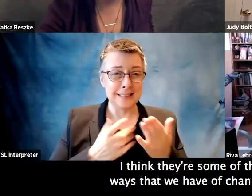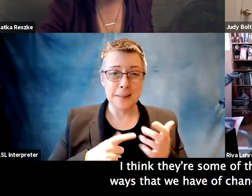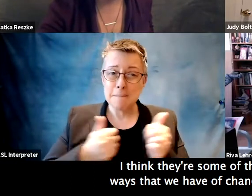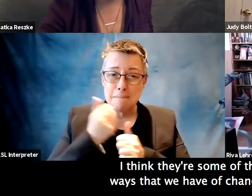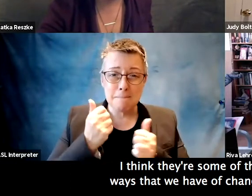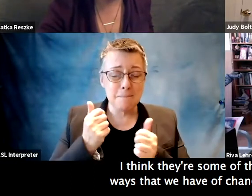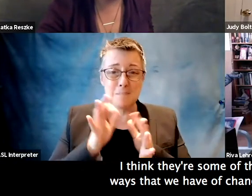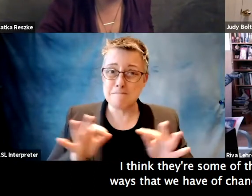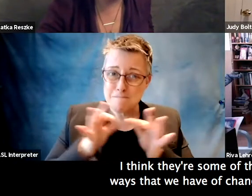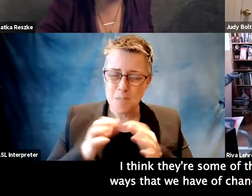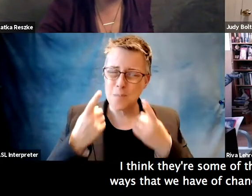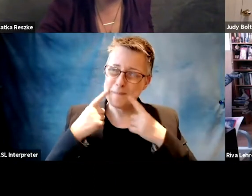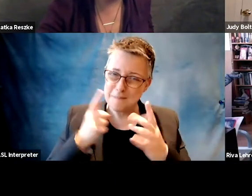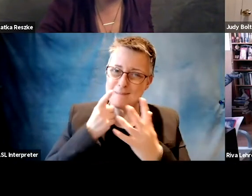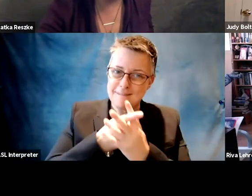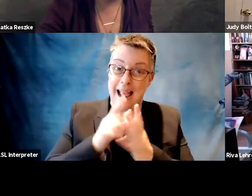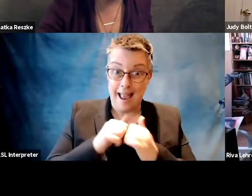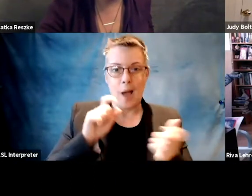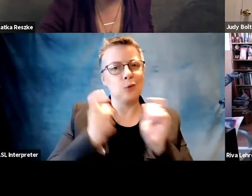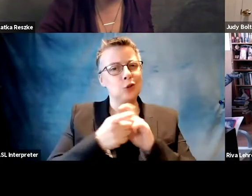ways that we have of changing the discourse.